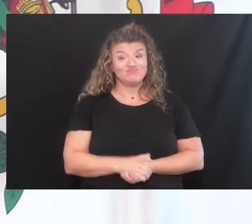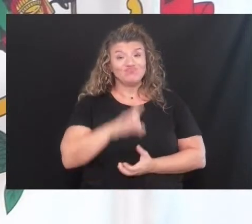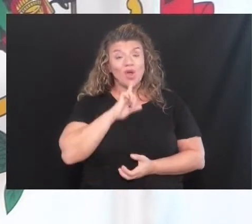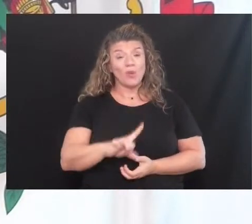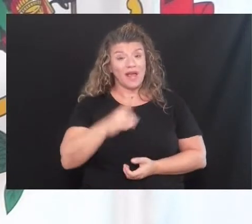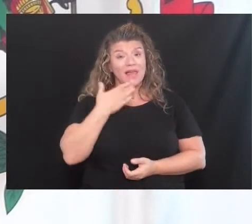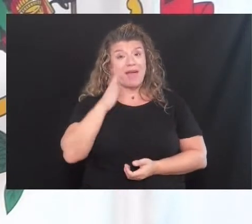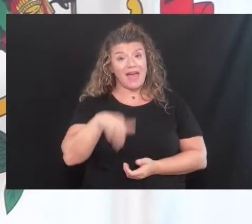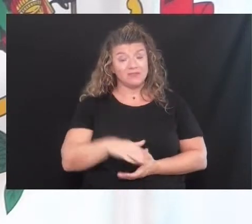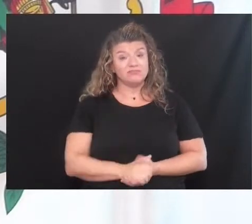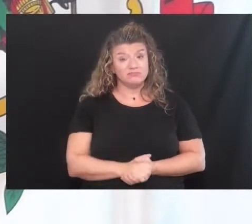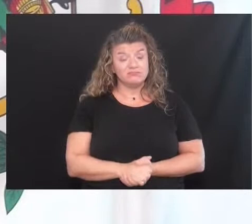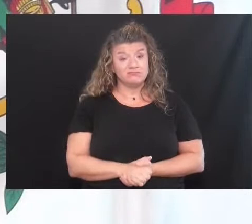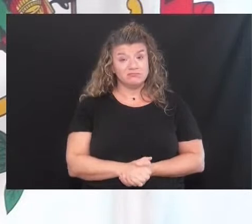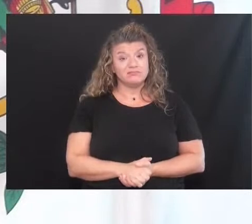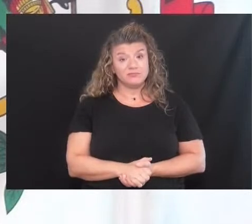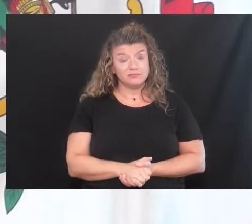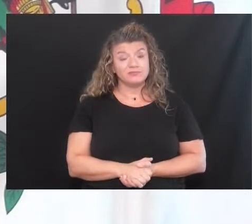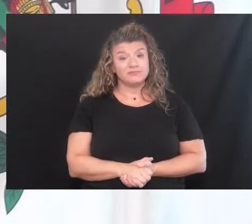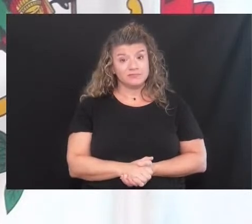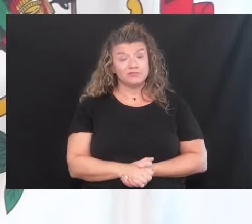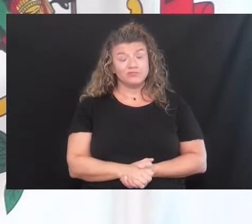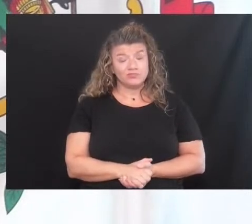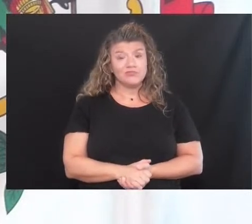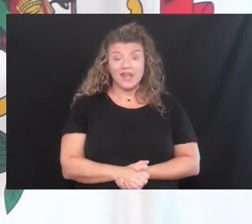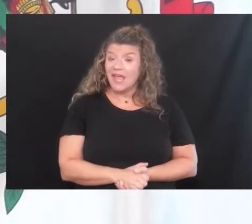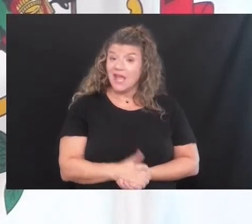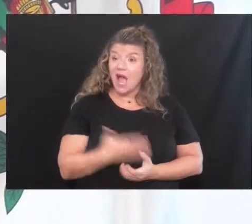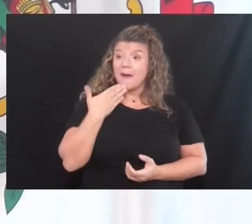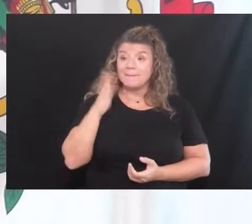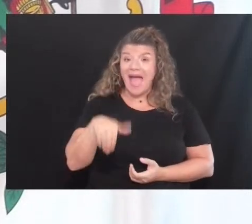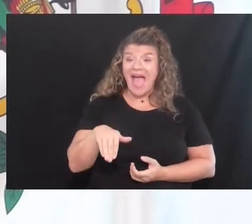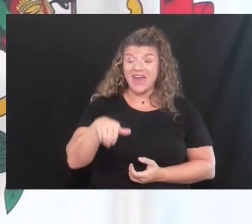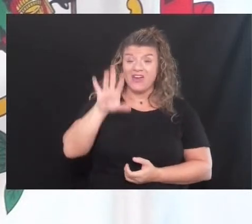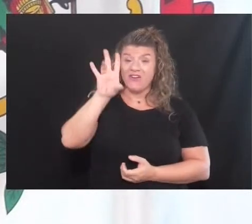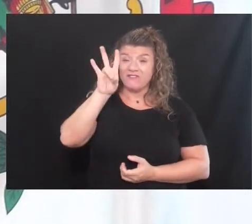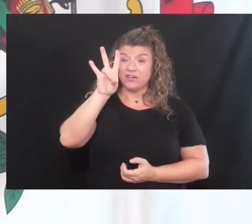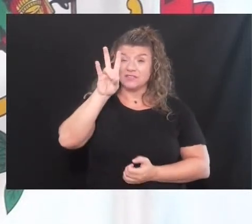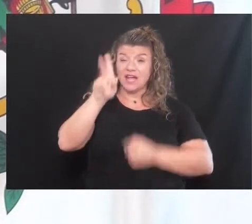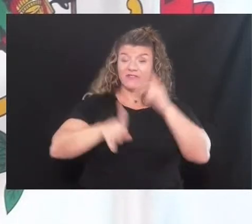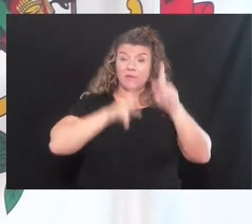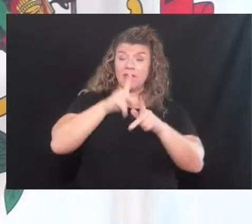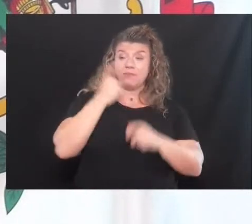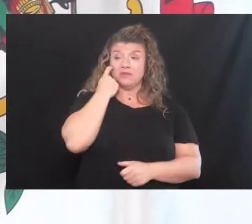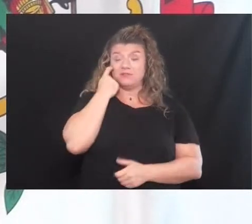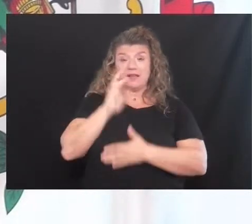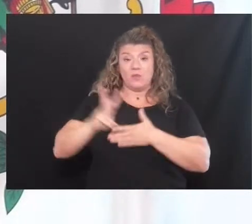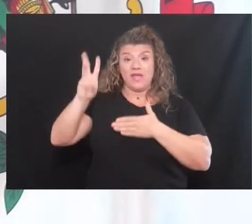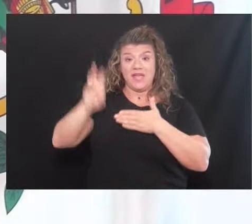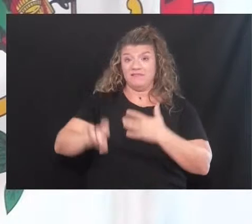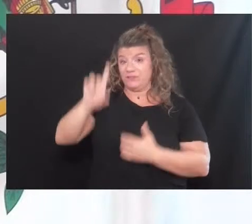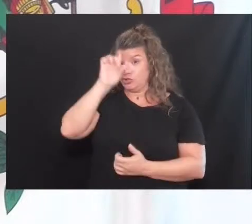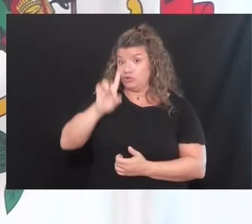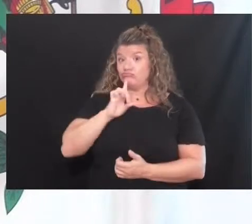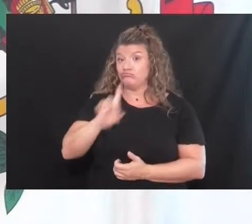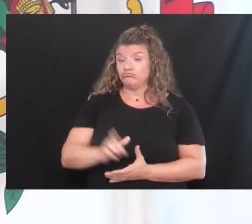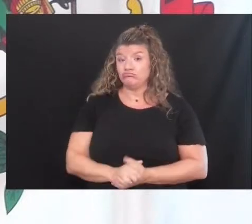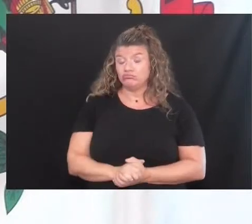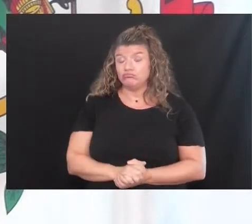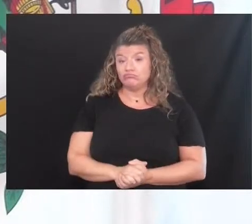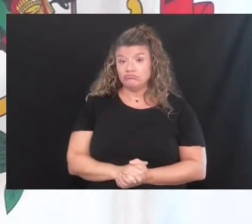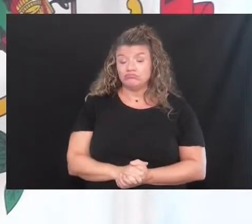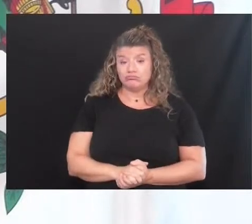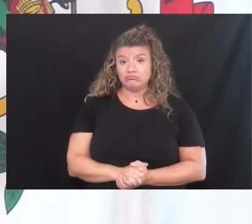bad. It got really bad for 7 folks over the weekend for sure. And